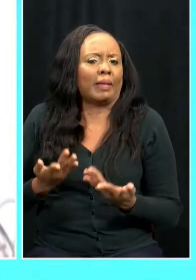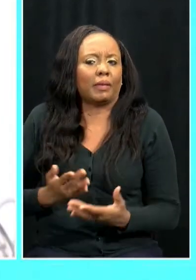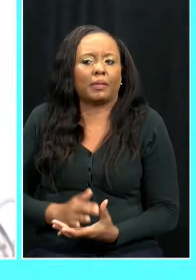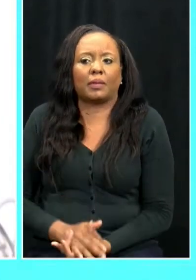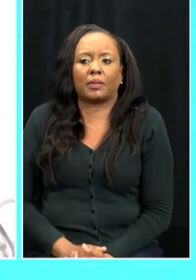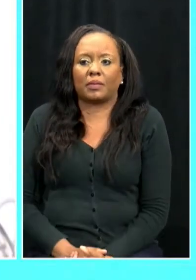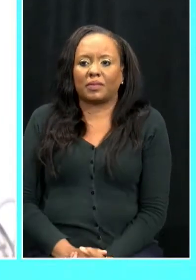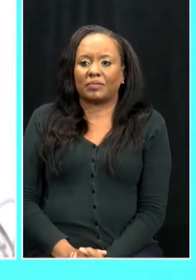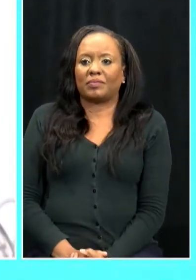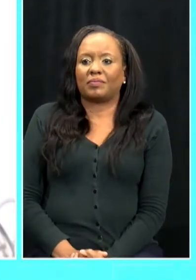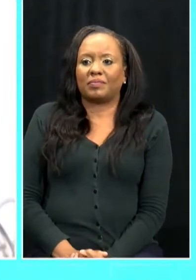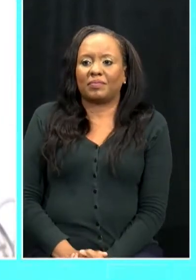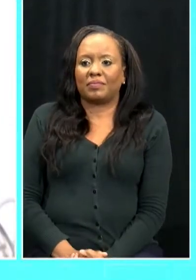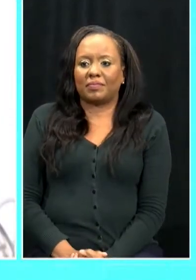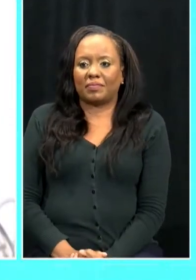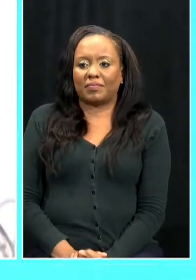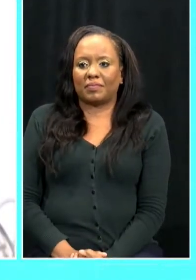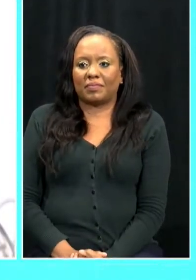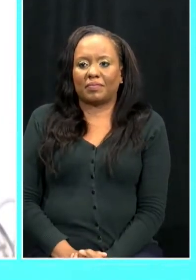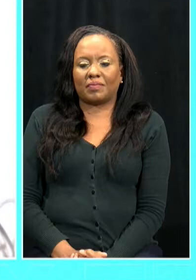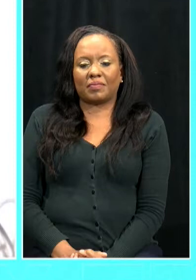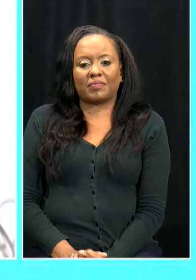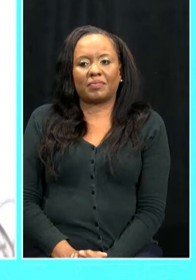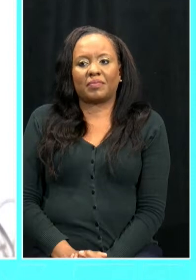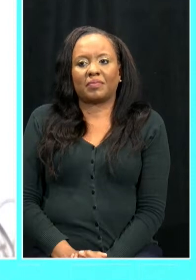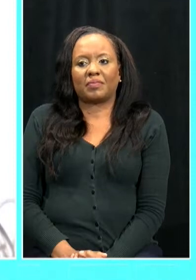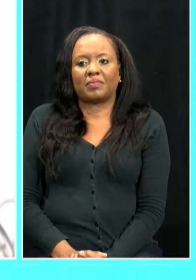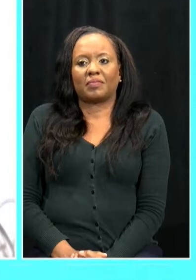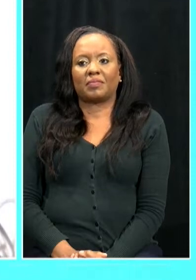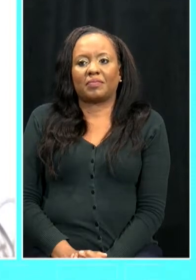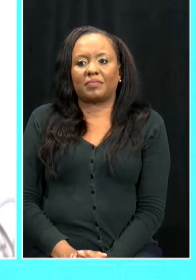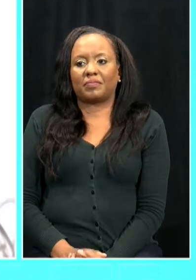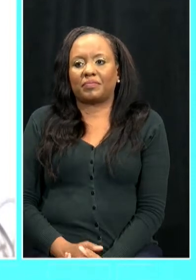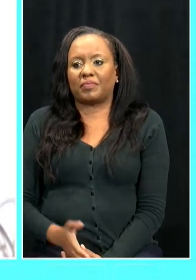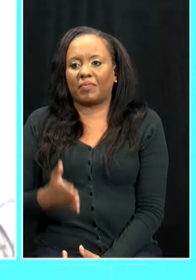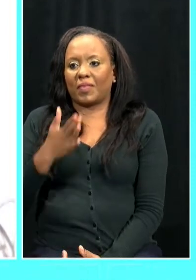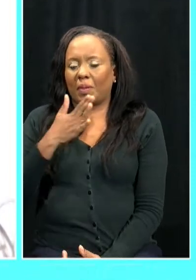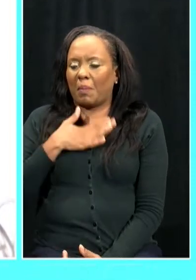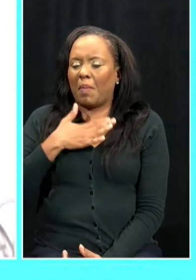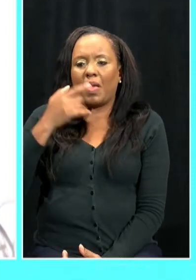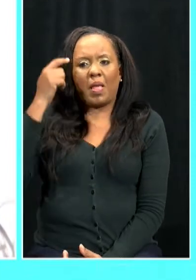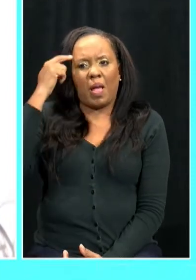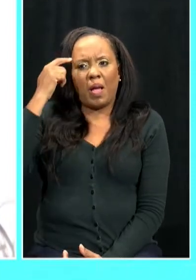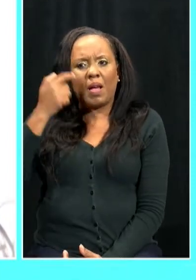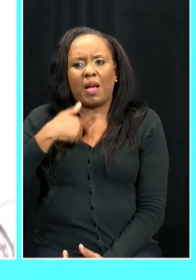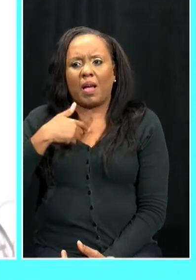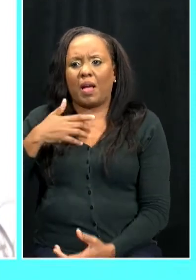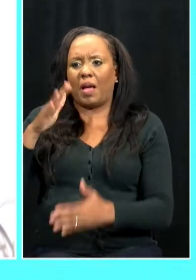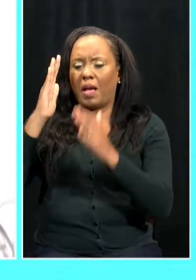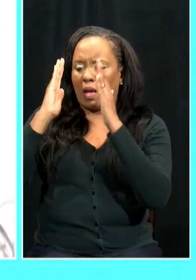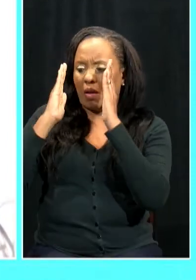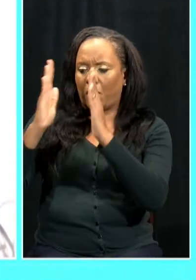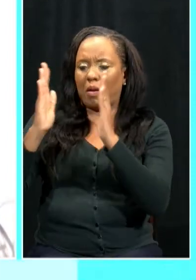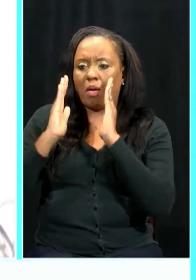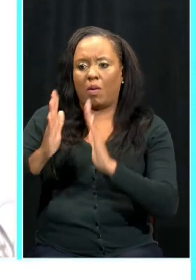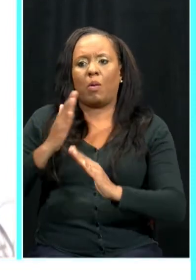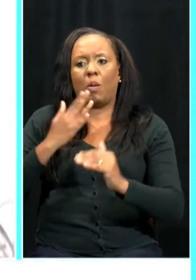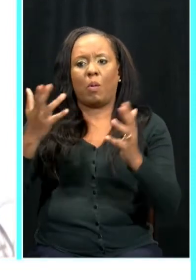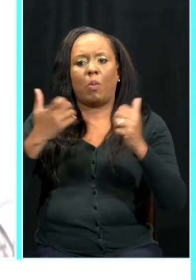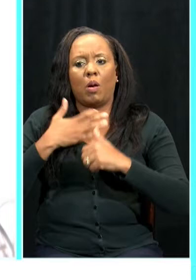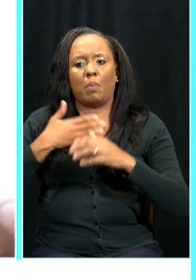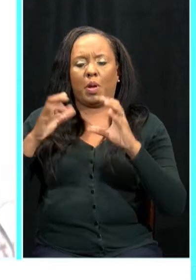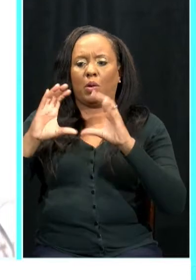Well, that's my overall thoughts on the race. I don't know. I'm focused on trying to get my party ready and trying to